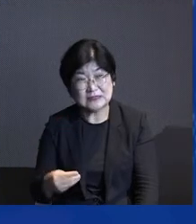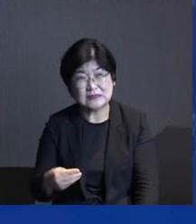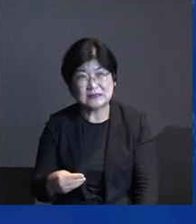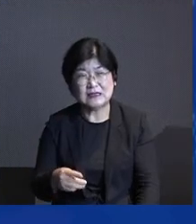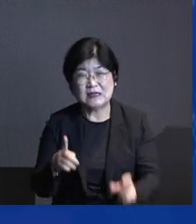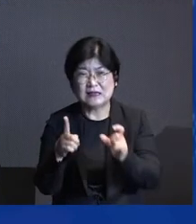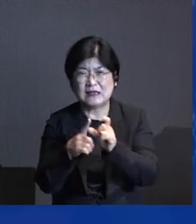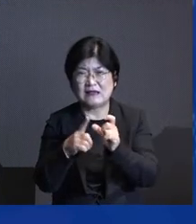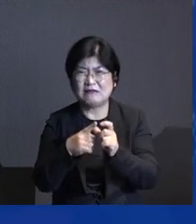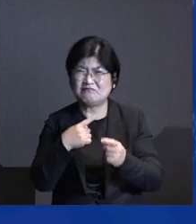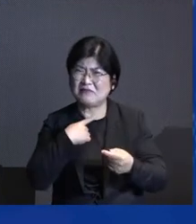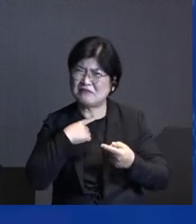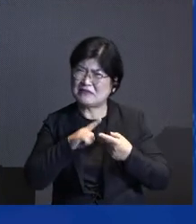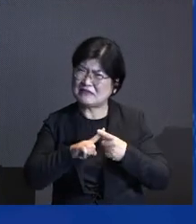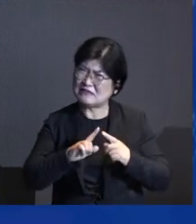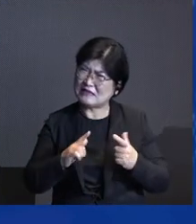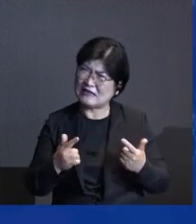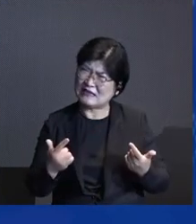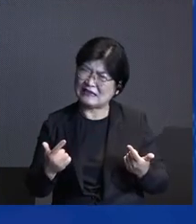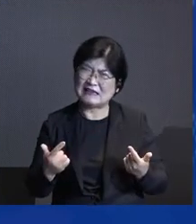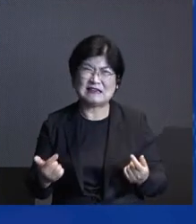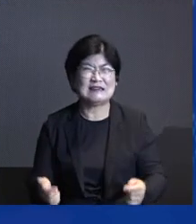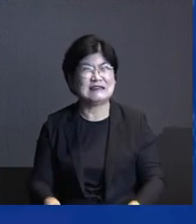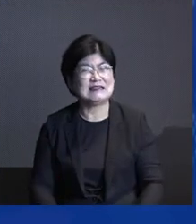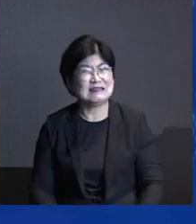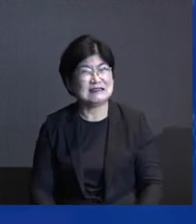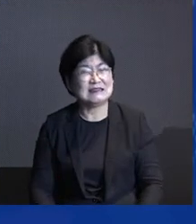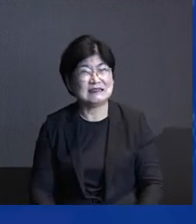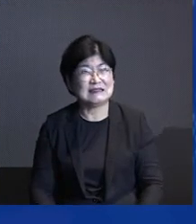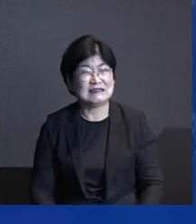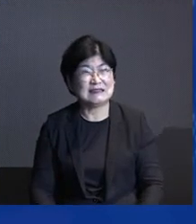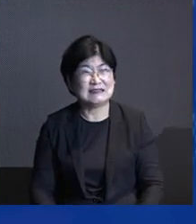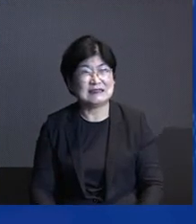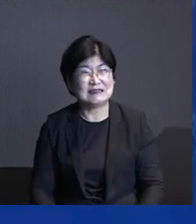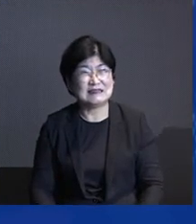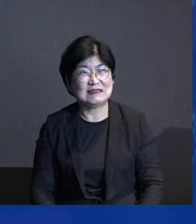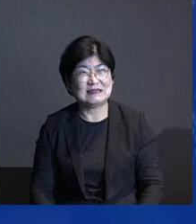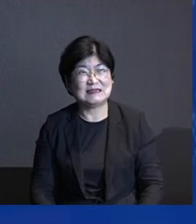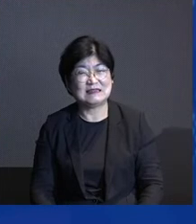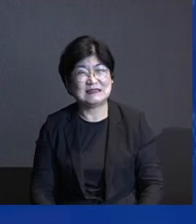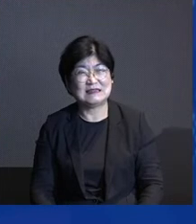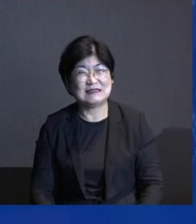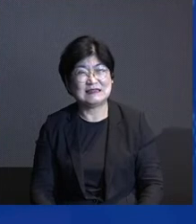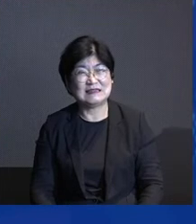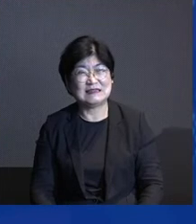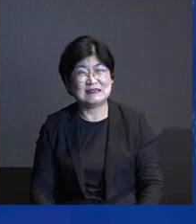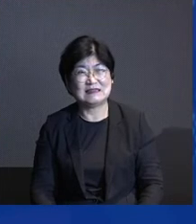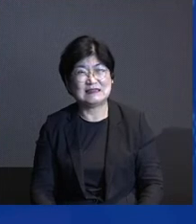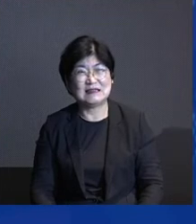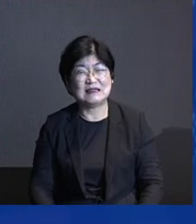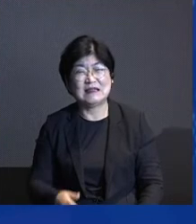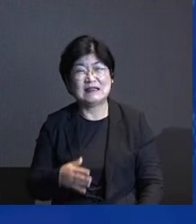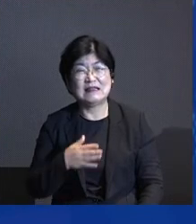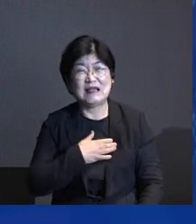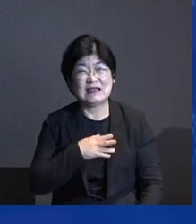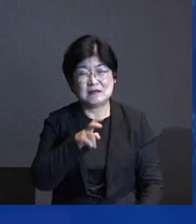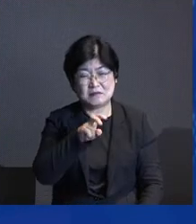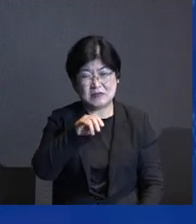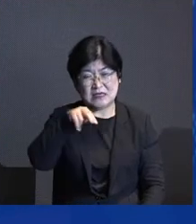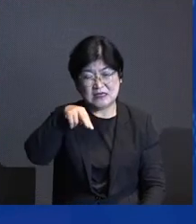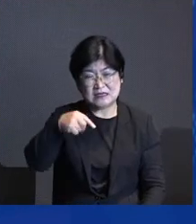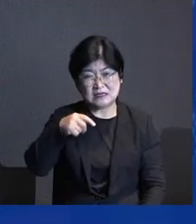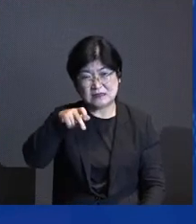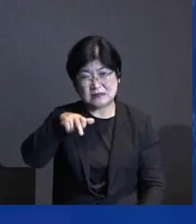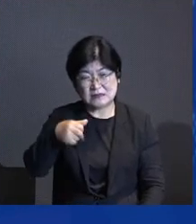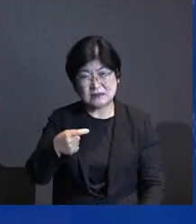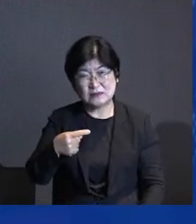I would prefer the group at risk because when the group does not participate in health and social